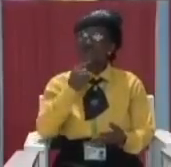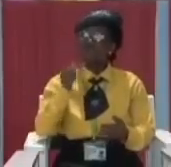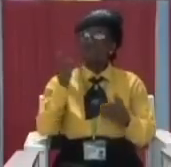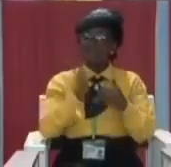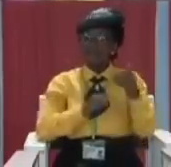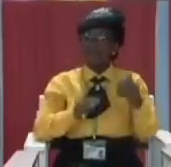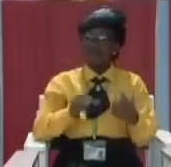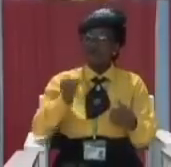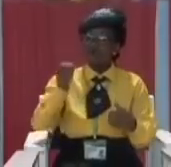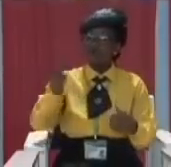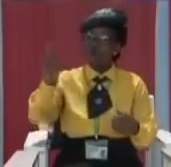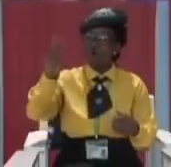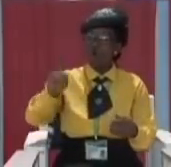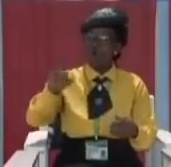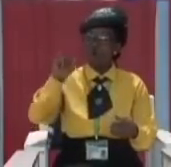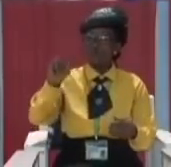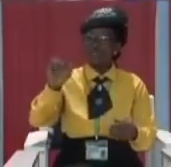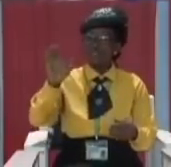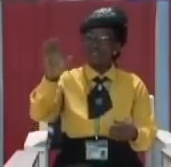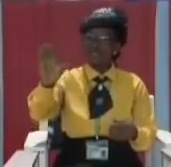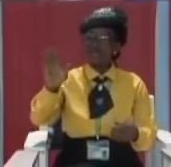You see, brethren,